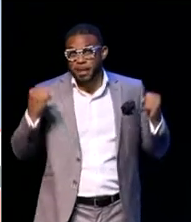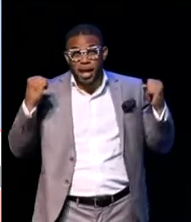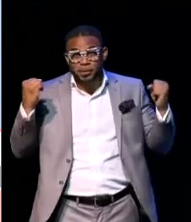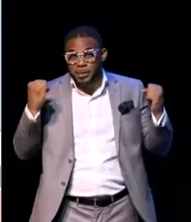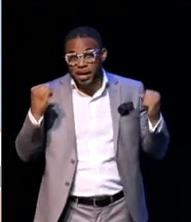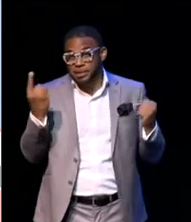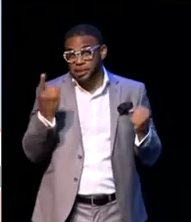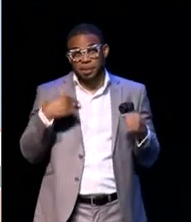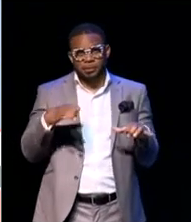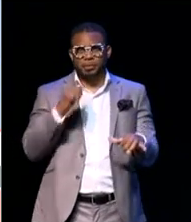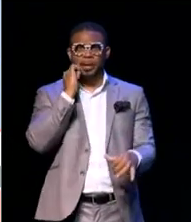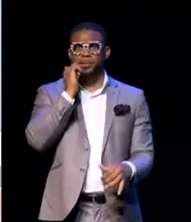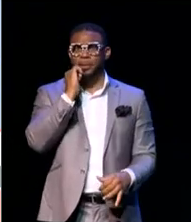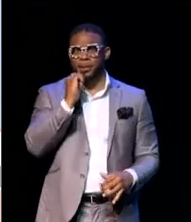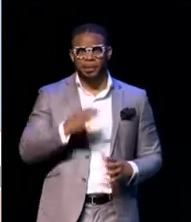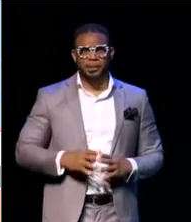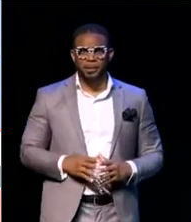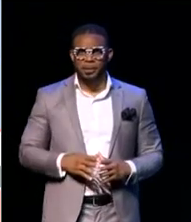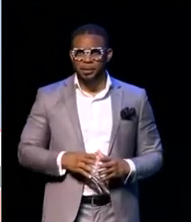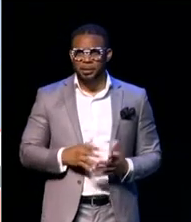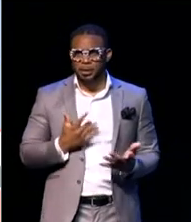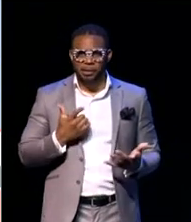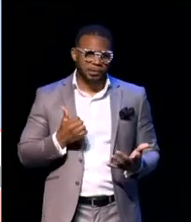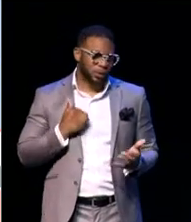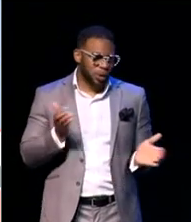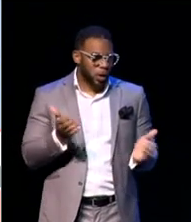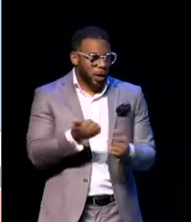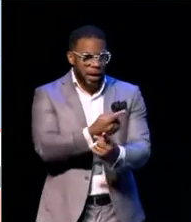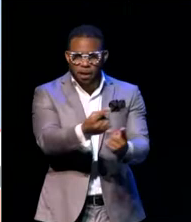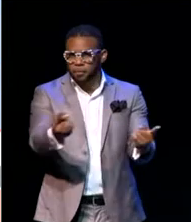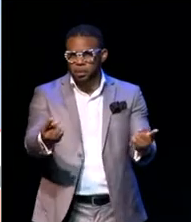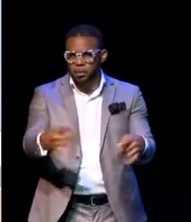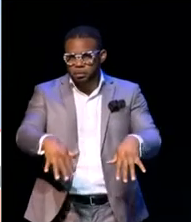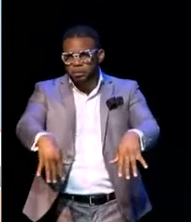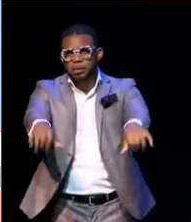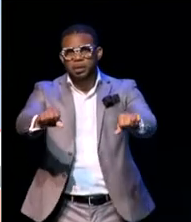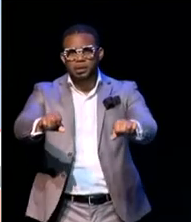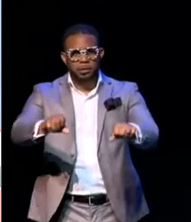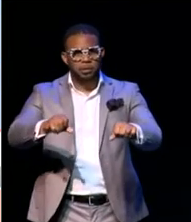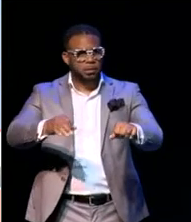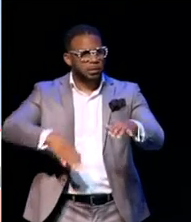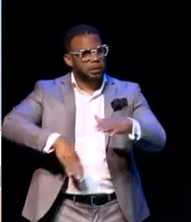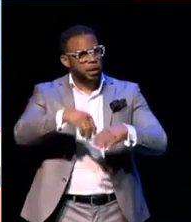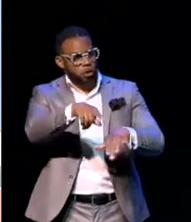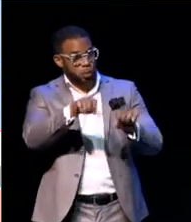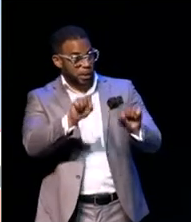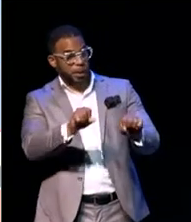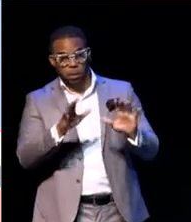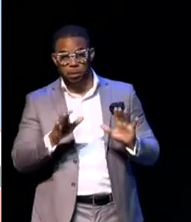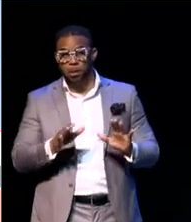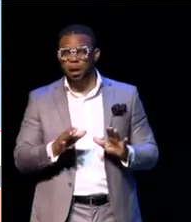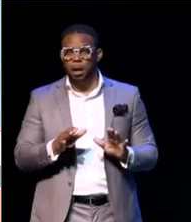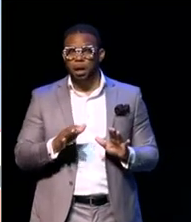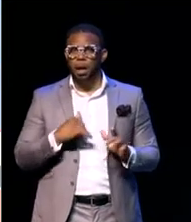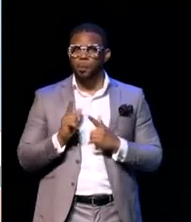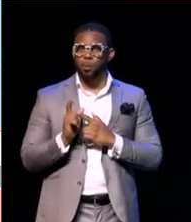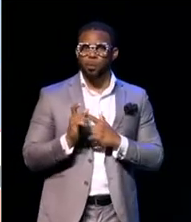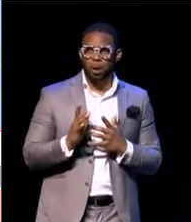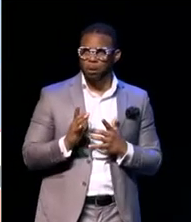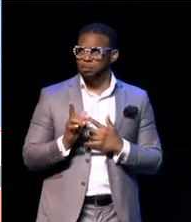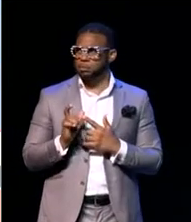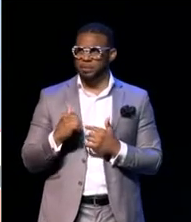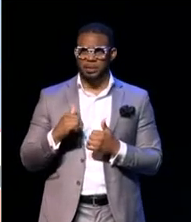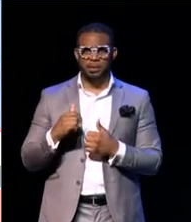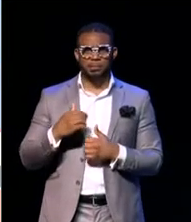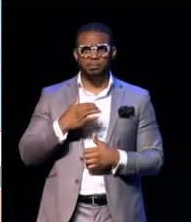exercise is something I do every day. And I just would encourage everyone to the extent that they can do that. I'm a runner. I've run